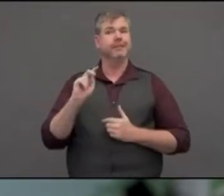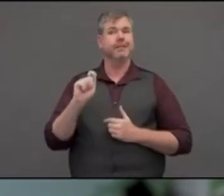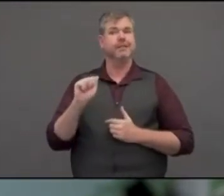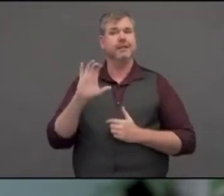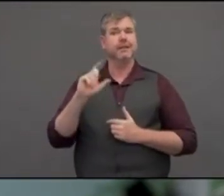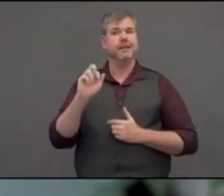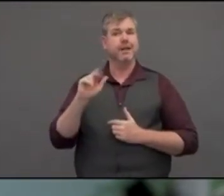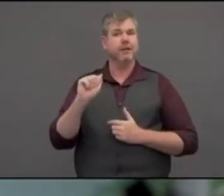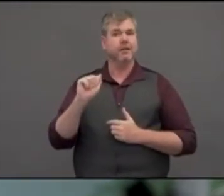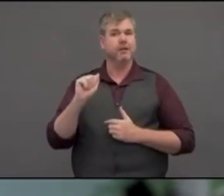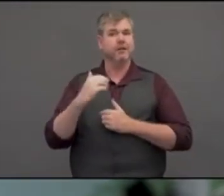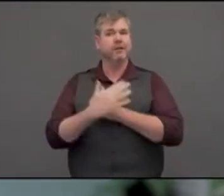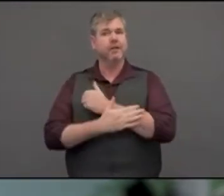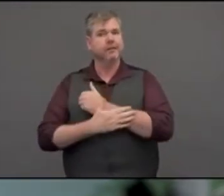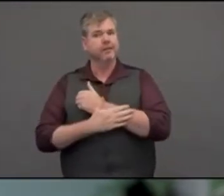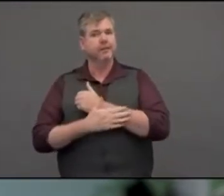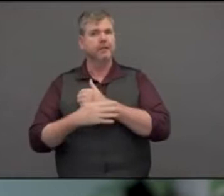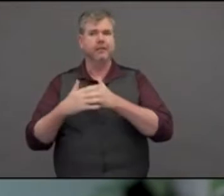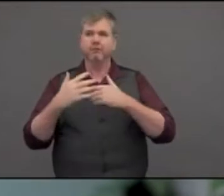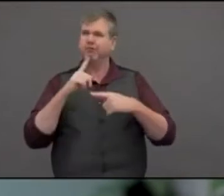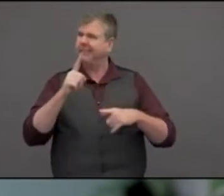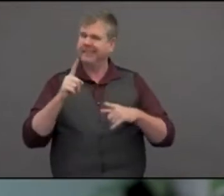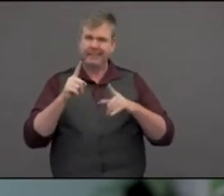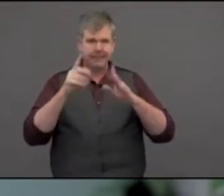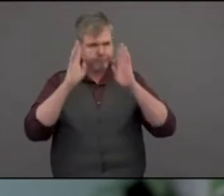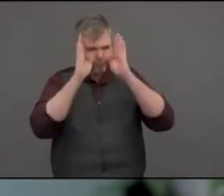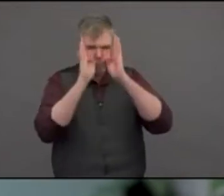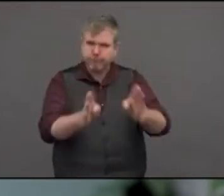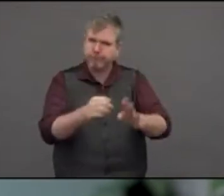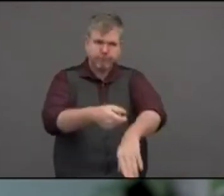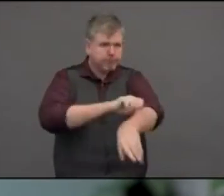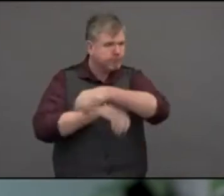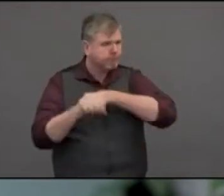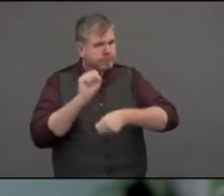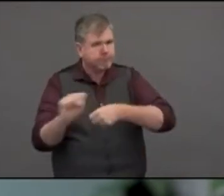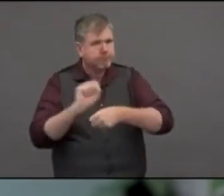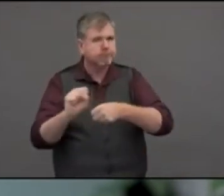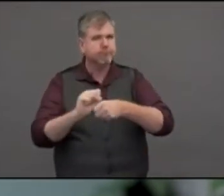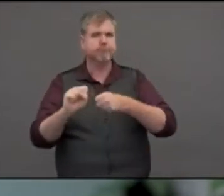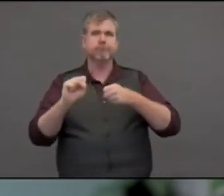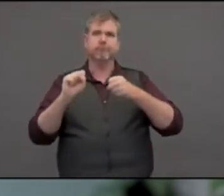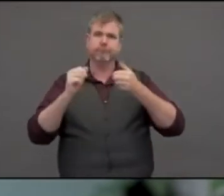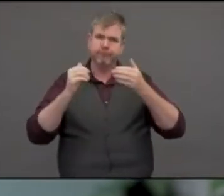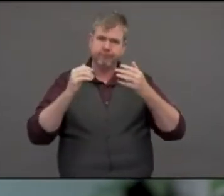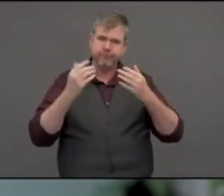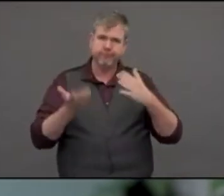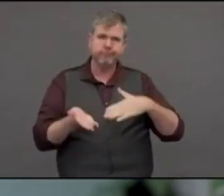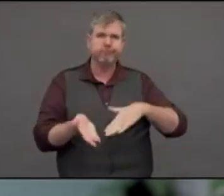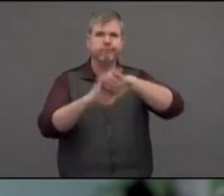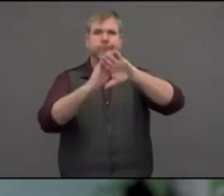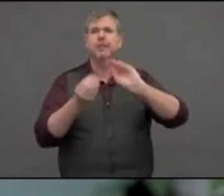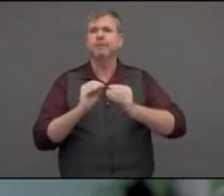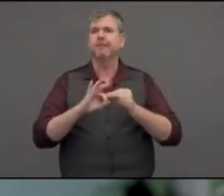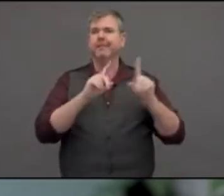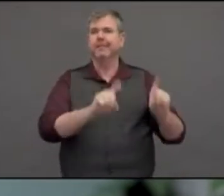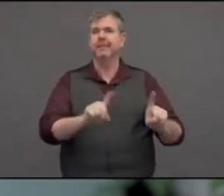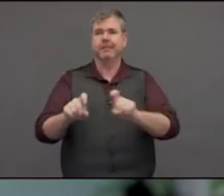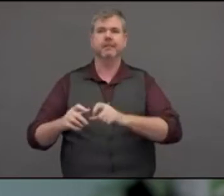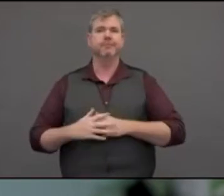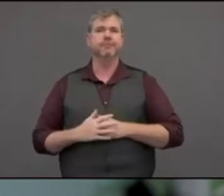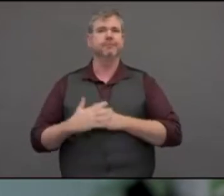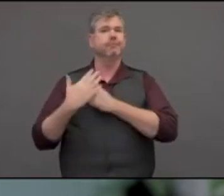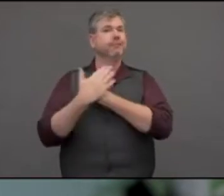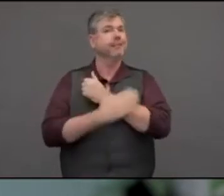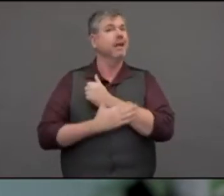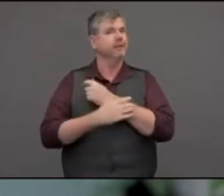testing. The county itself, through its own health system, has stepped up and done a tremendous